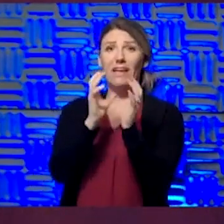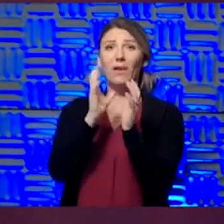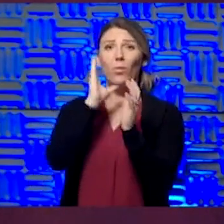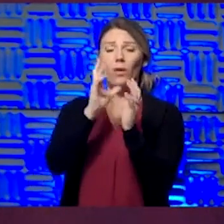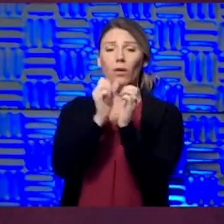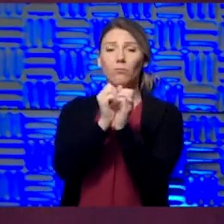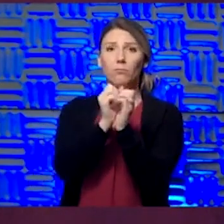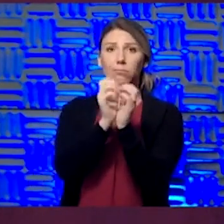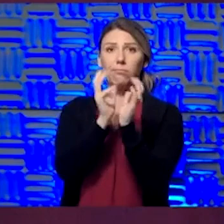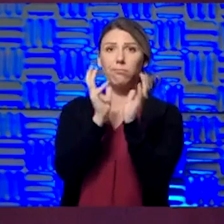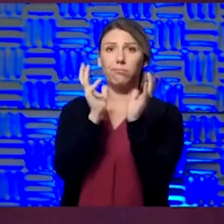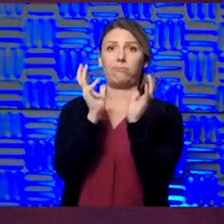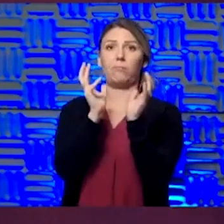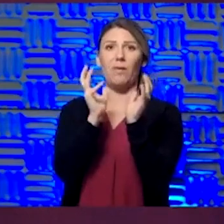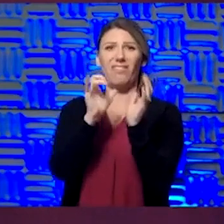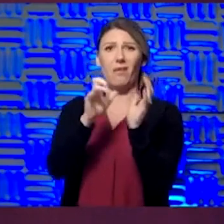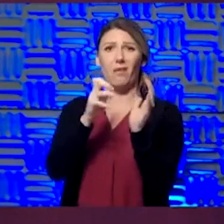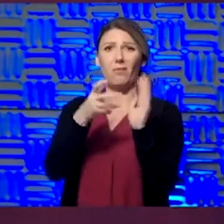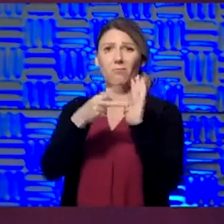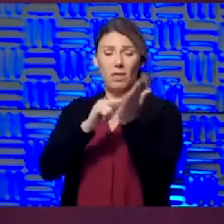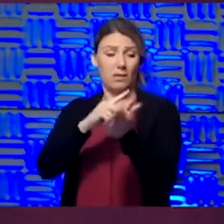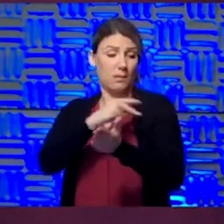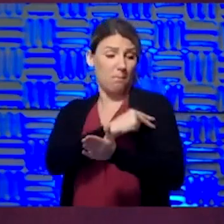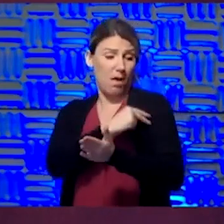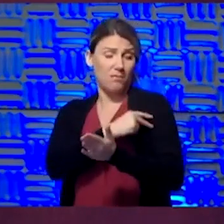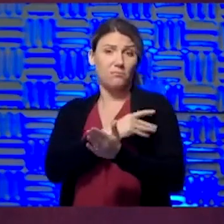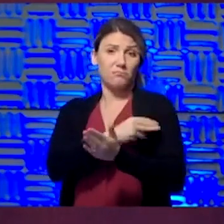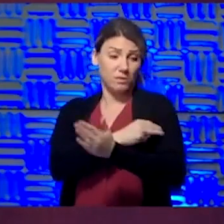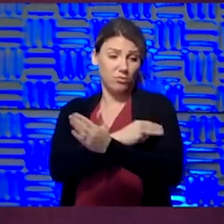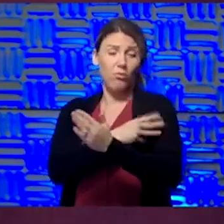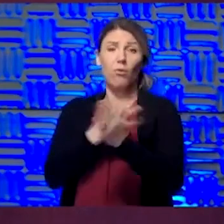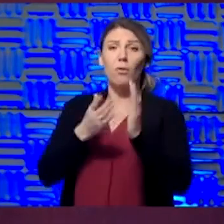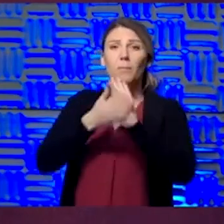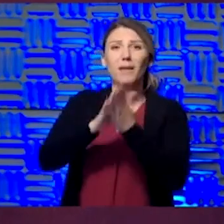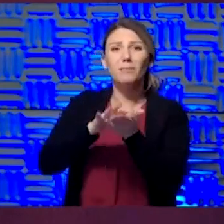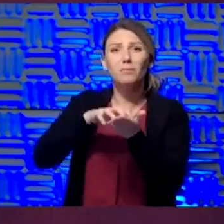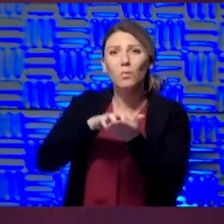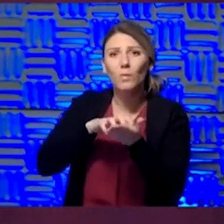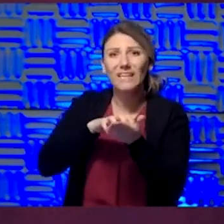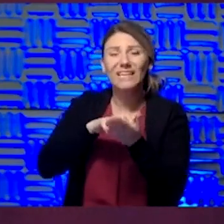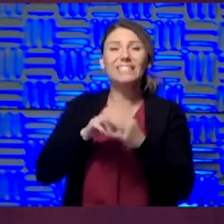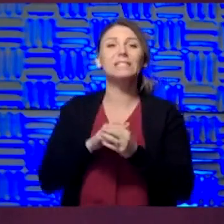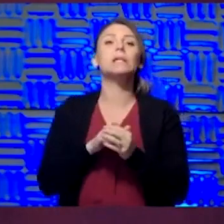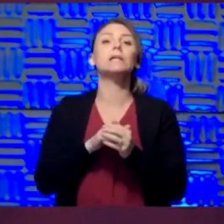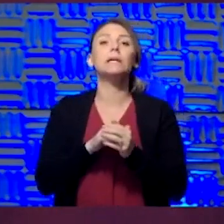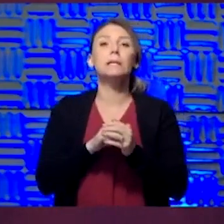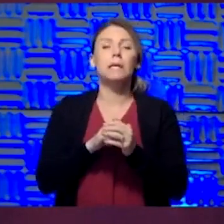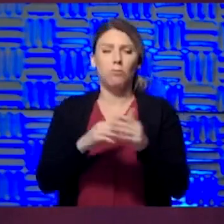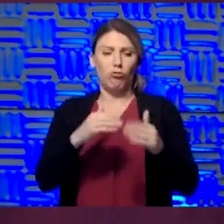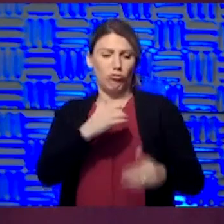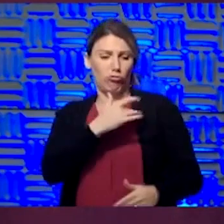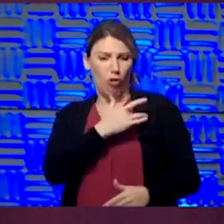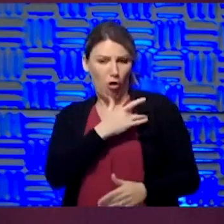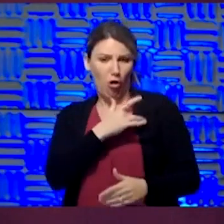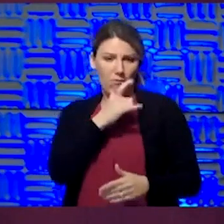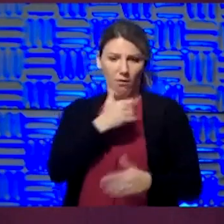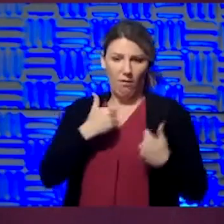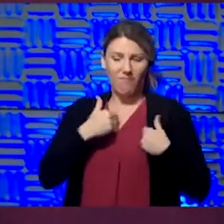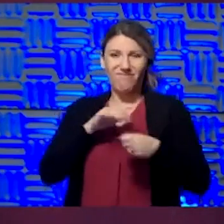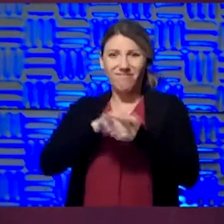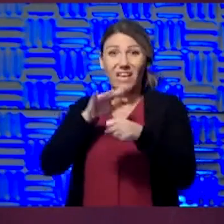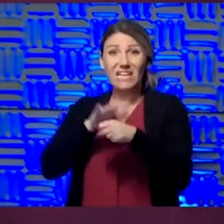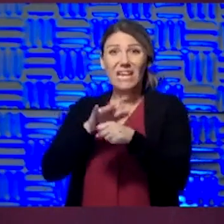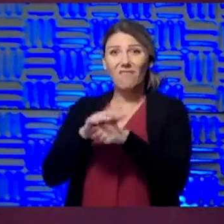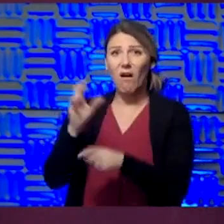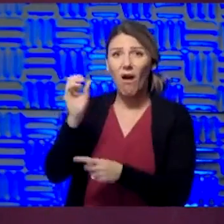myocarditis. The inflammation of the muscle makes it weaker. Second, the hypoxia, or the lack of oxygen in the lungs, it